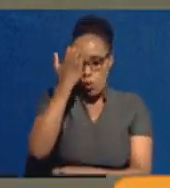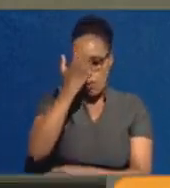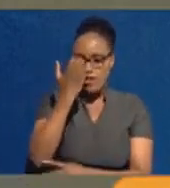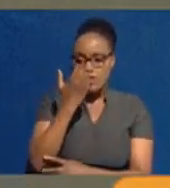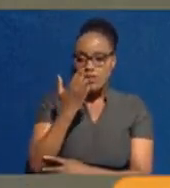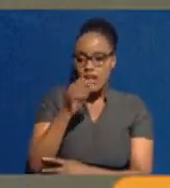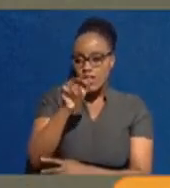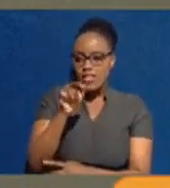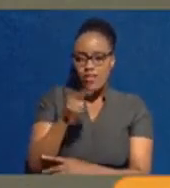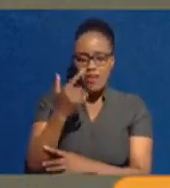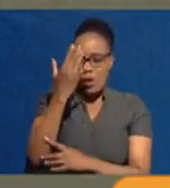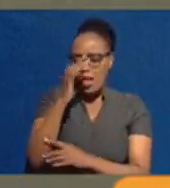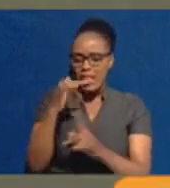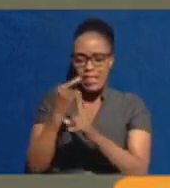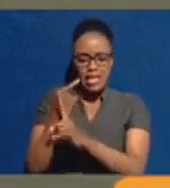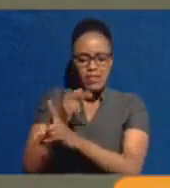and all manner of places.